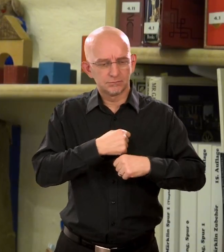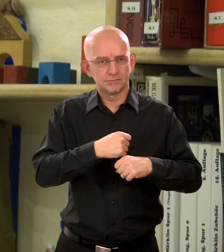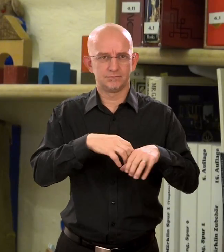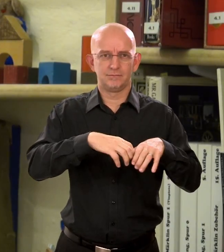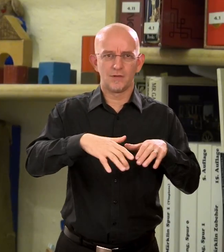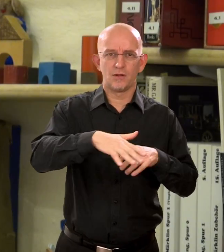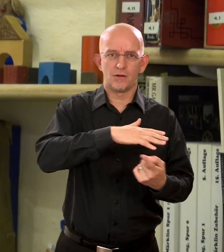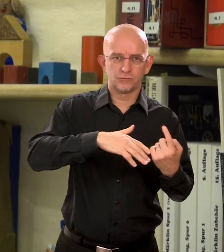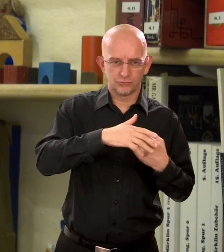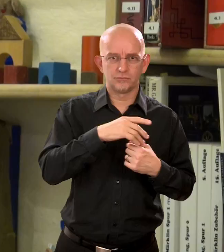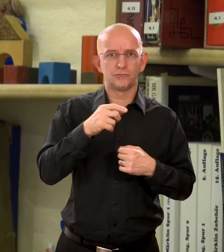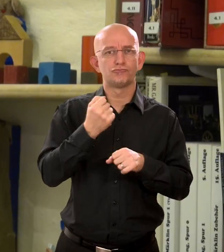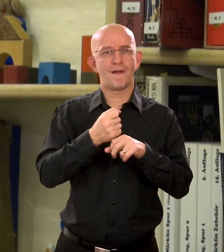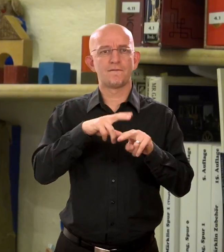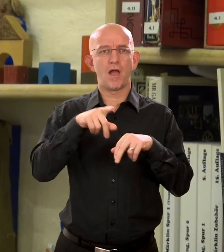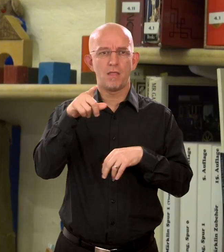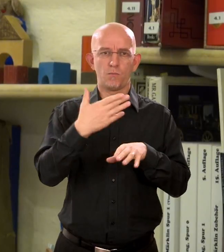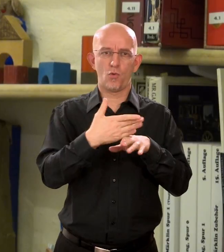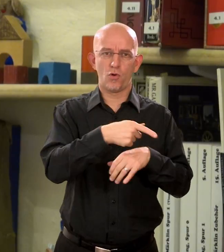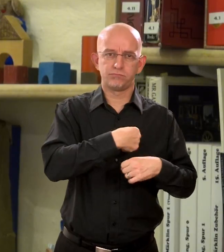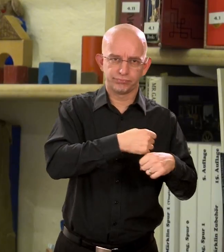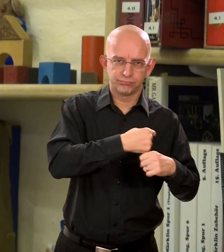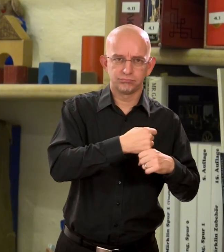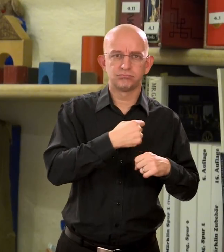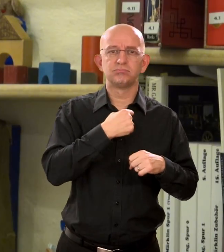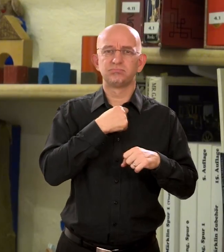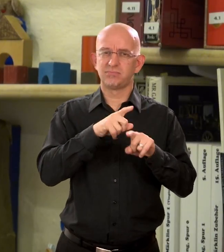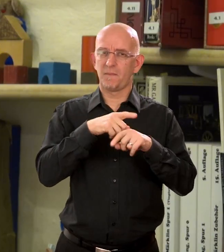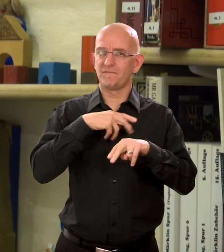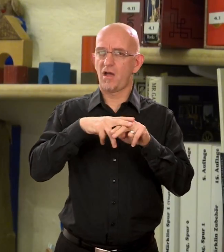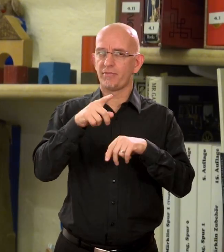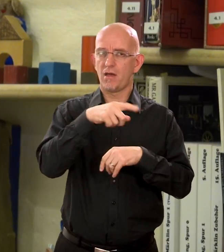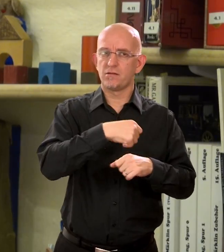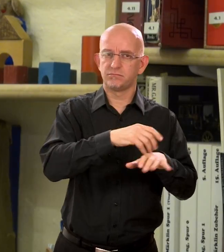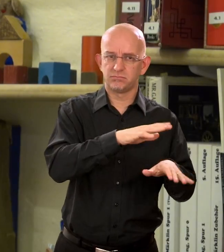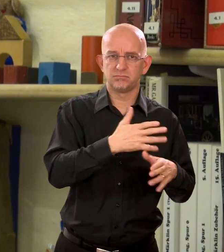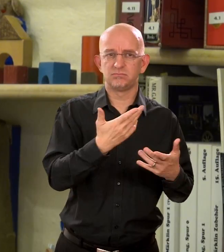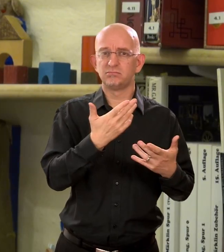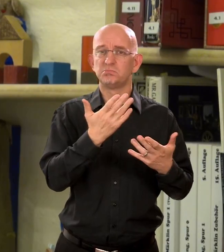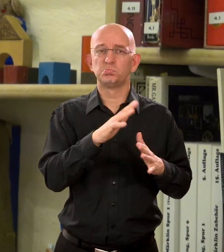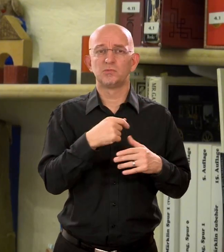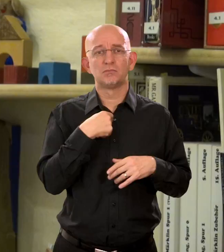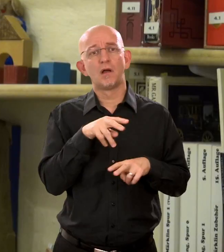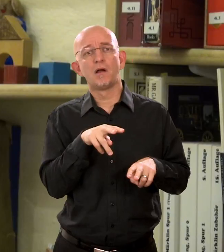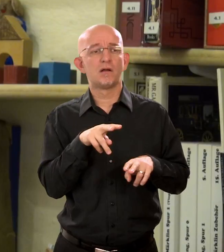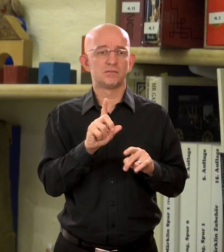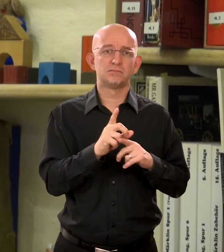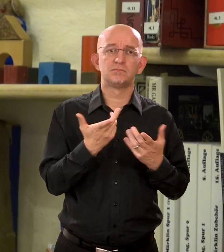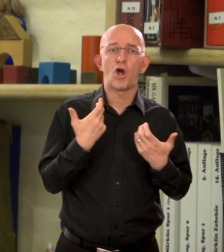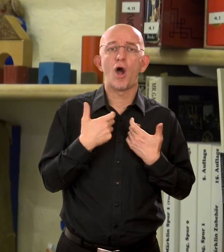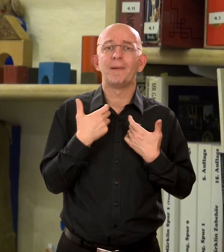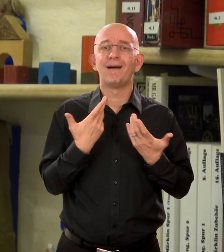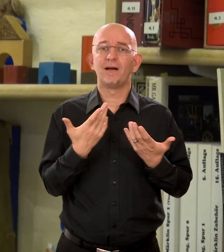workbench, which my grandfather worked at and my father worked at, not doing anything in particular, but just as a hobby,